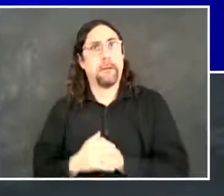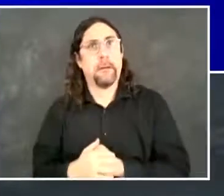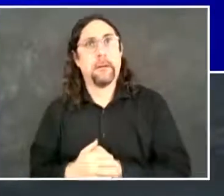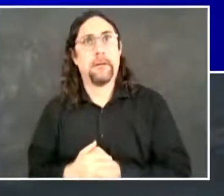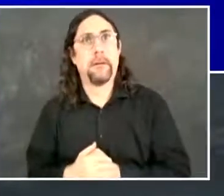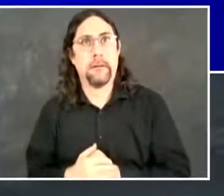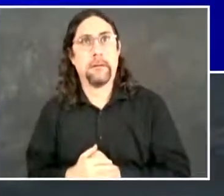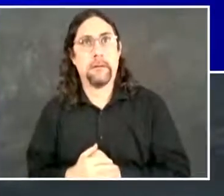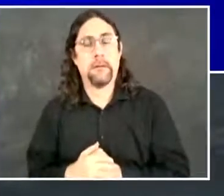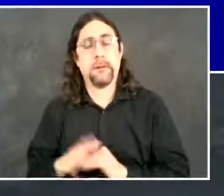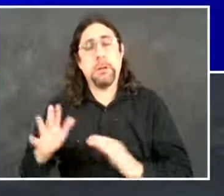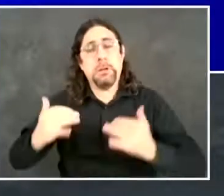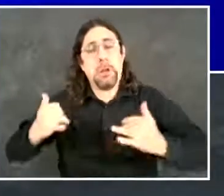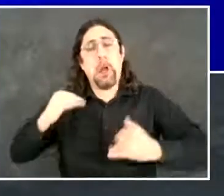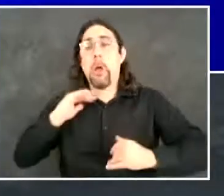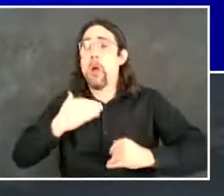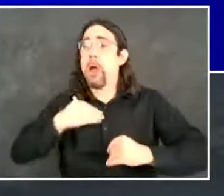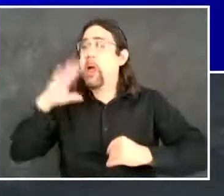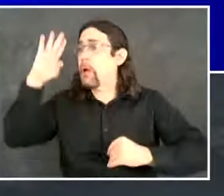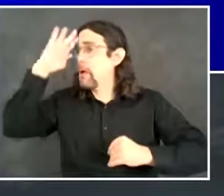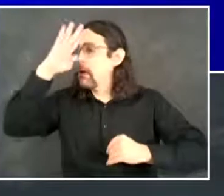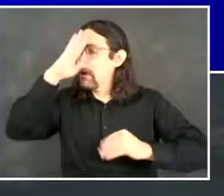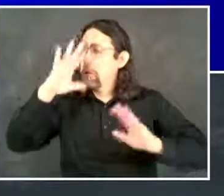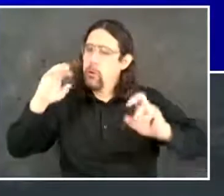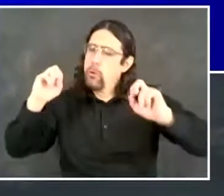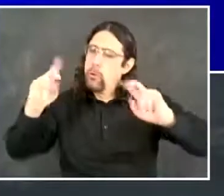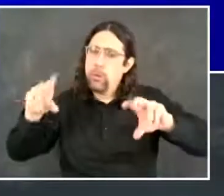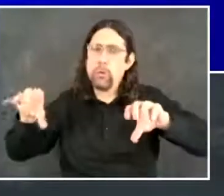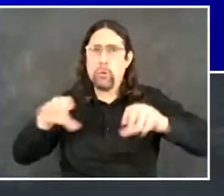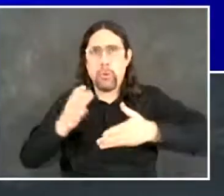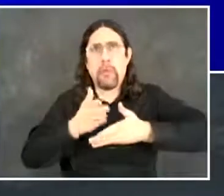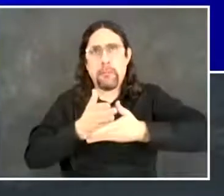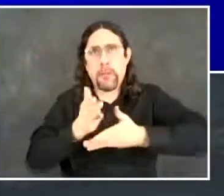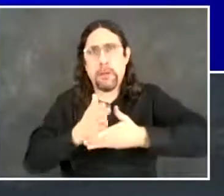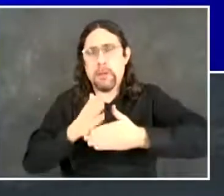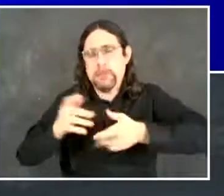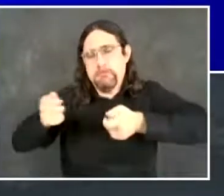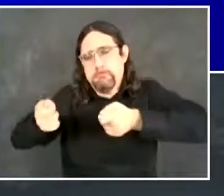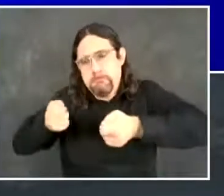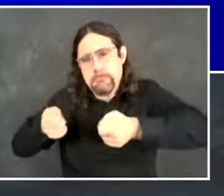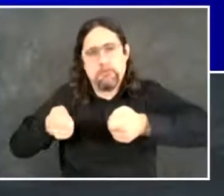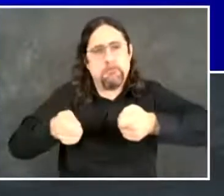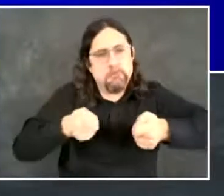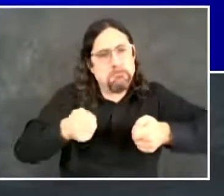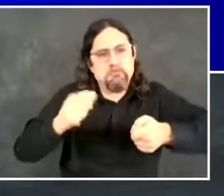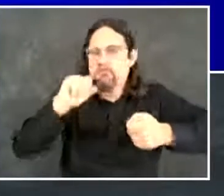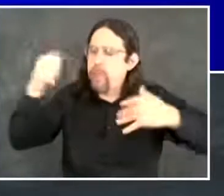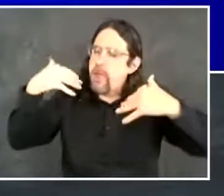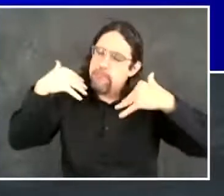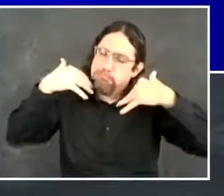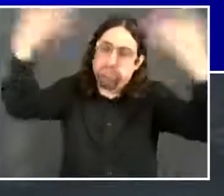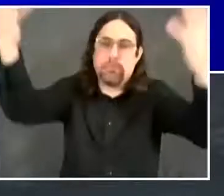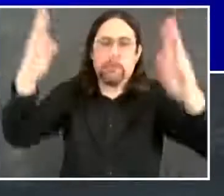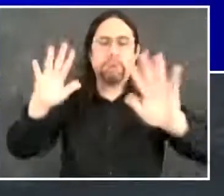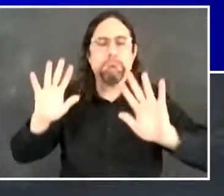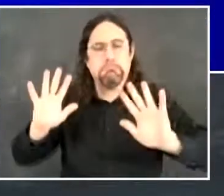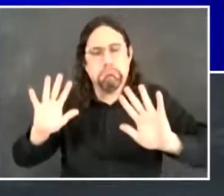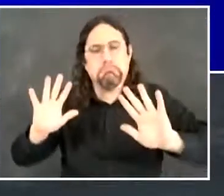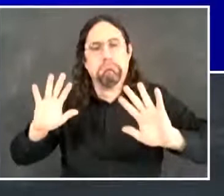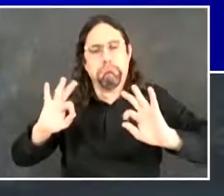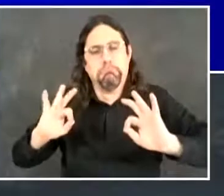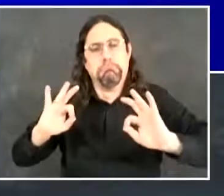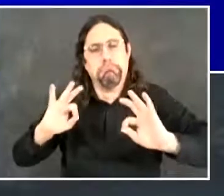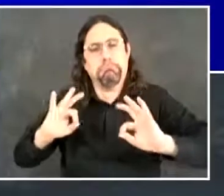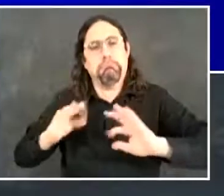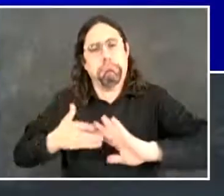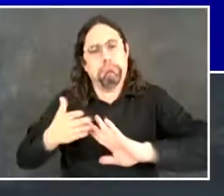deal with in normal times. So this number is encouraging, again, because there's some decrease,